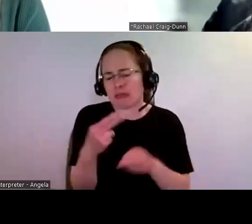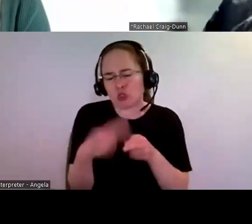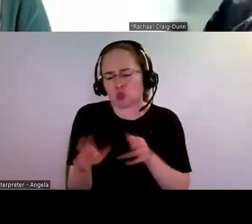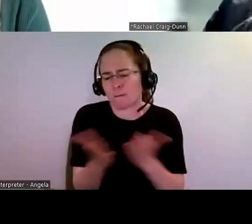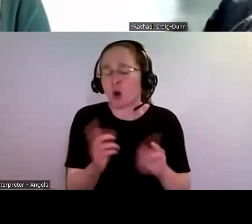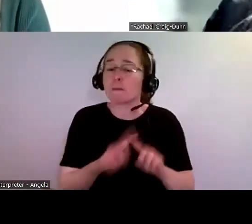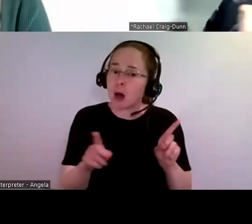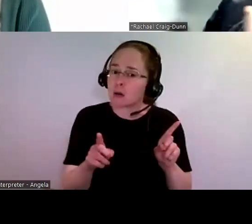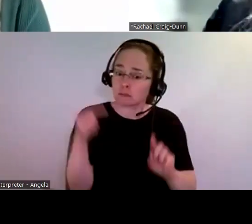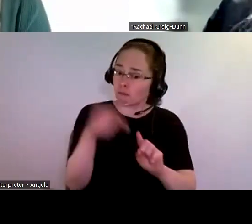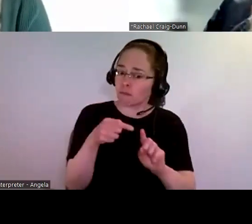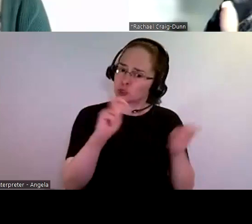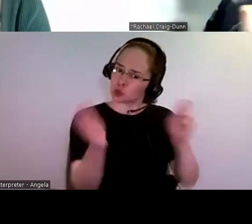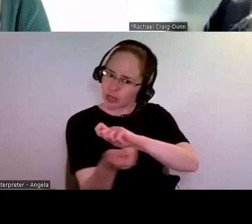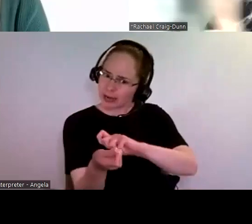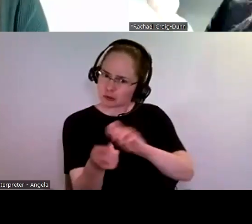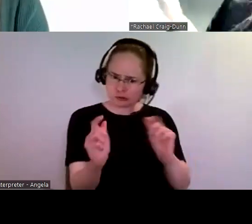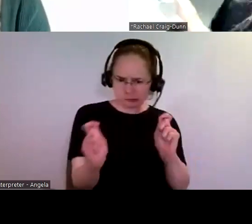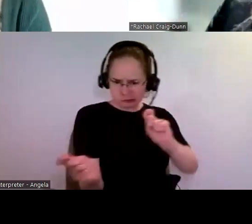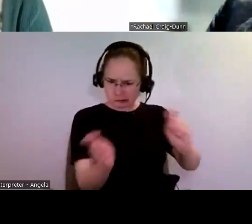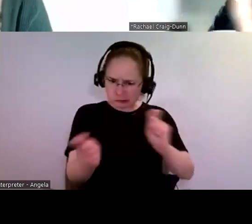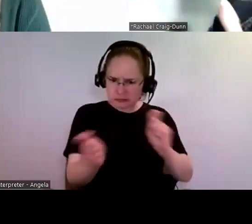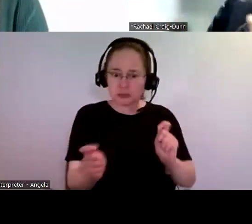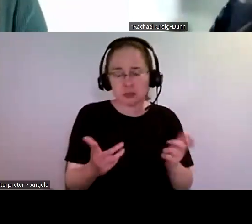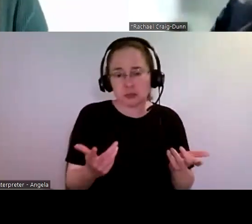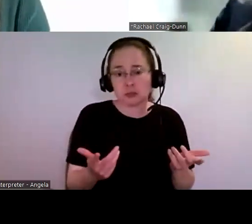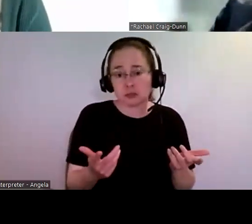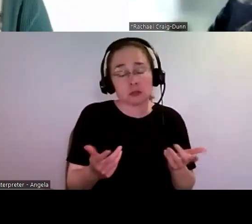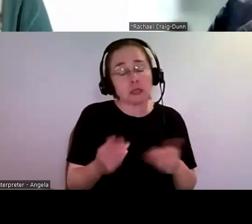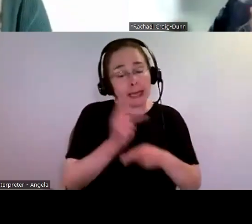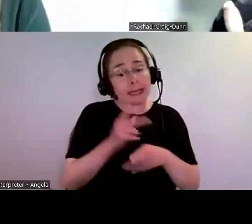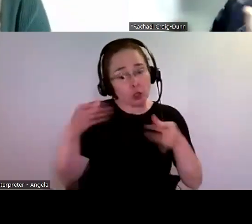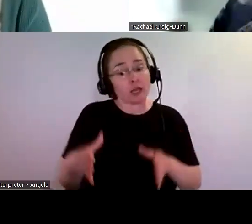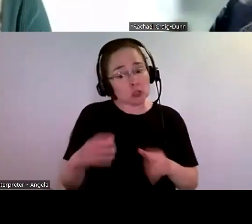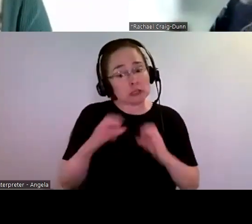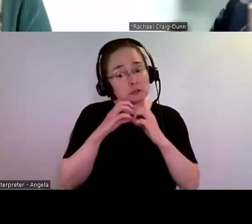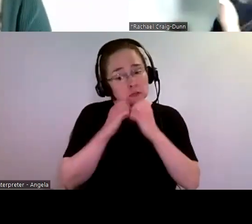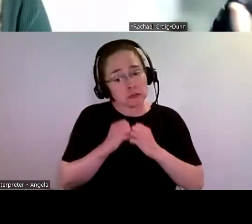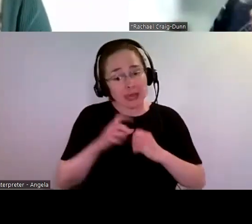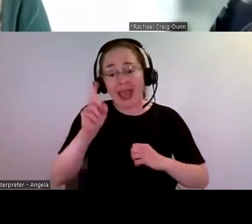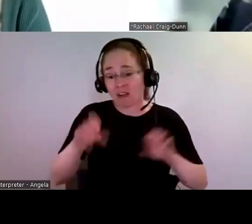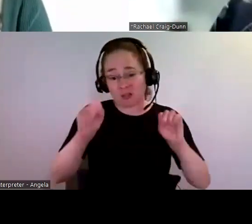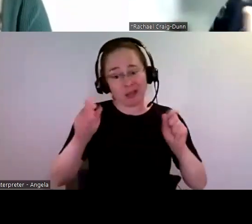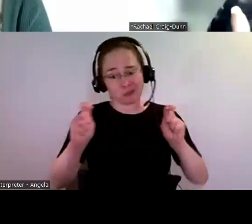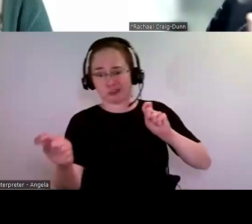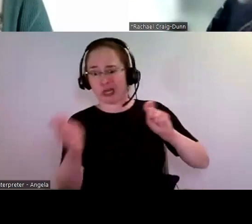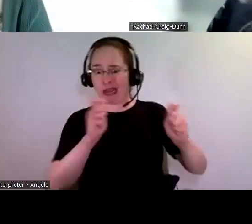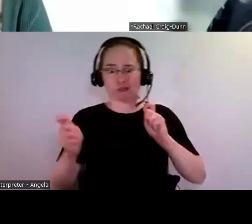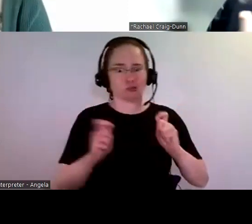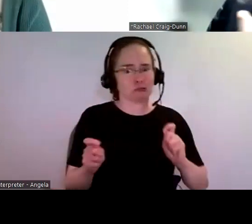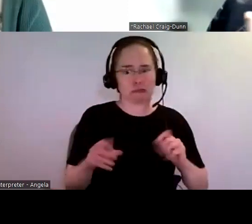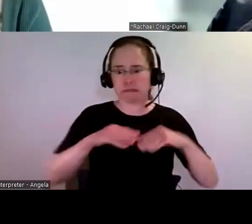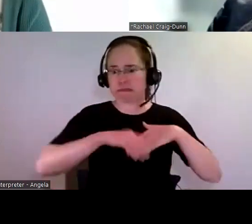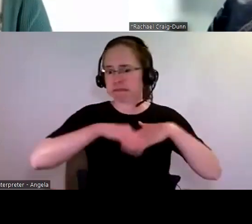being adaptable. Because as caregivers and loved ones that are in this position, we have to be able to adapt and change